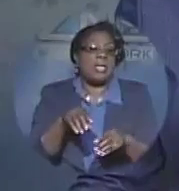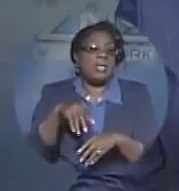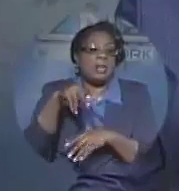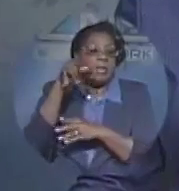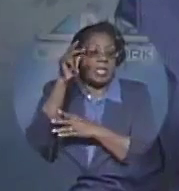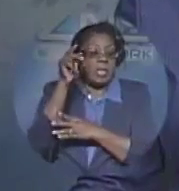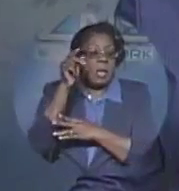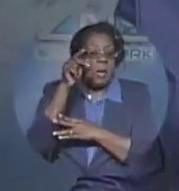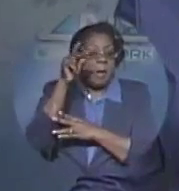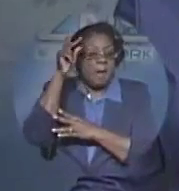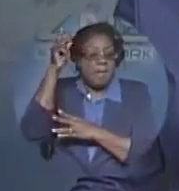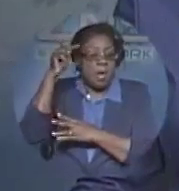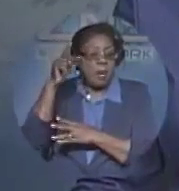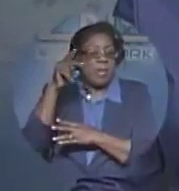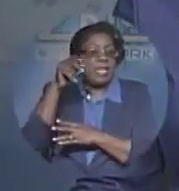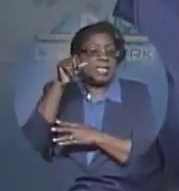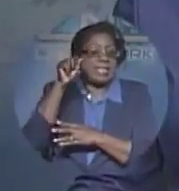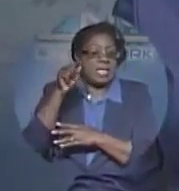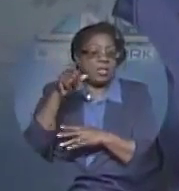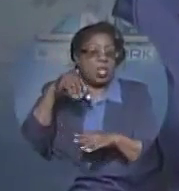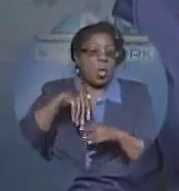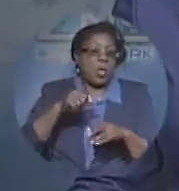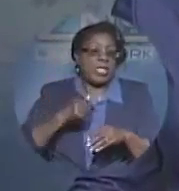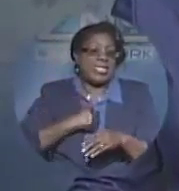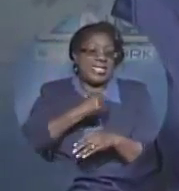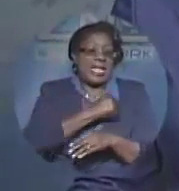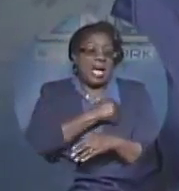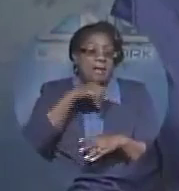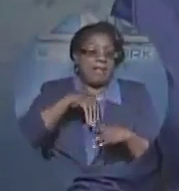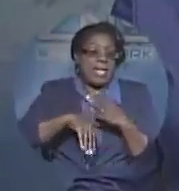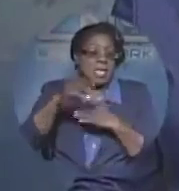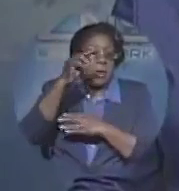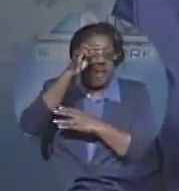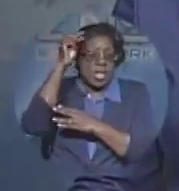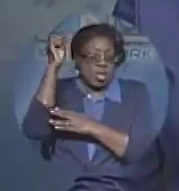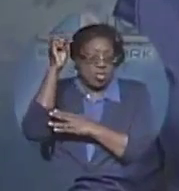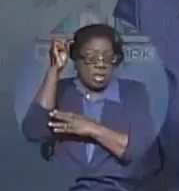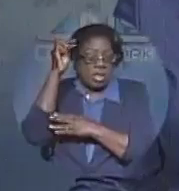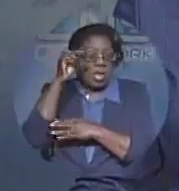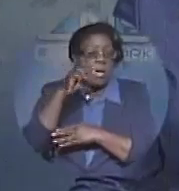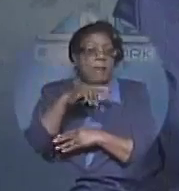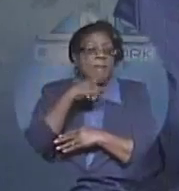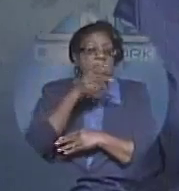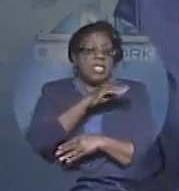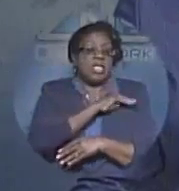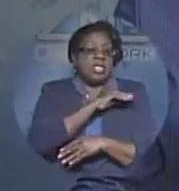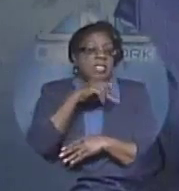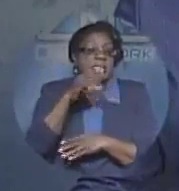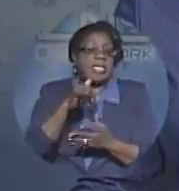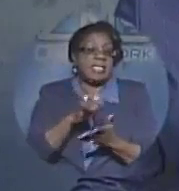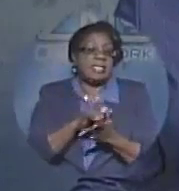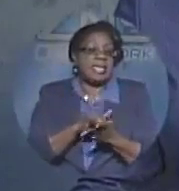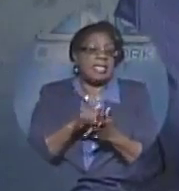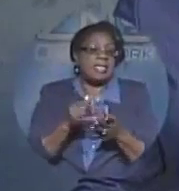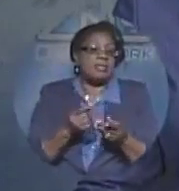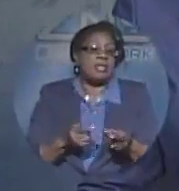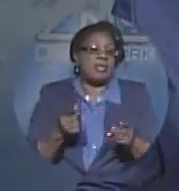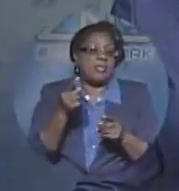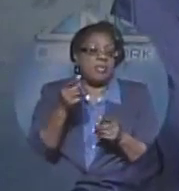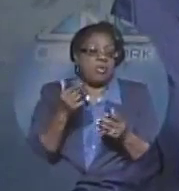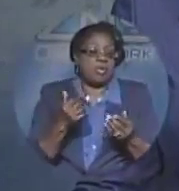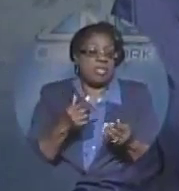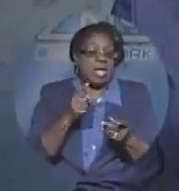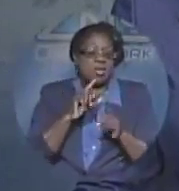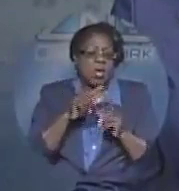secretary and her staff within the ministry. Furthermore, Mr. Mitchell says the matter now raised years later by Senator Dionne